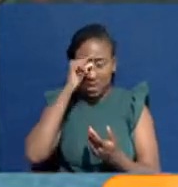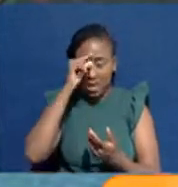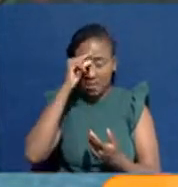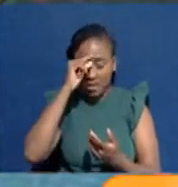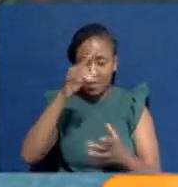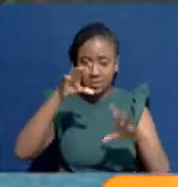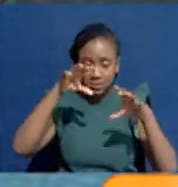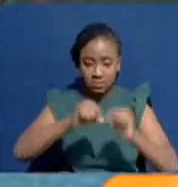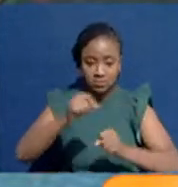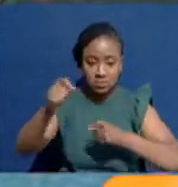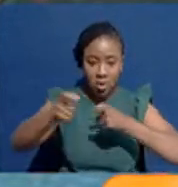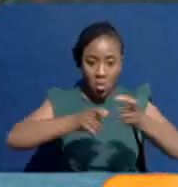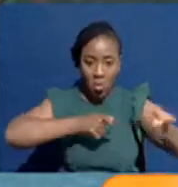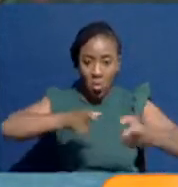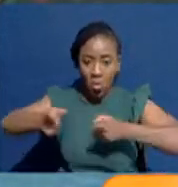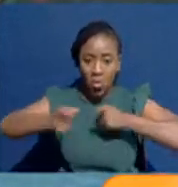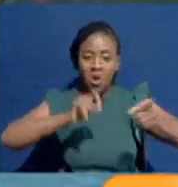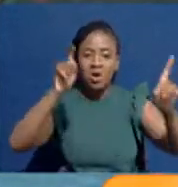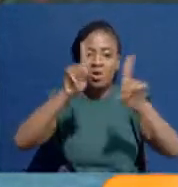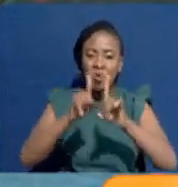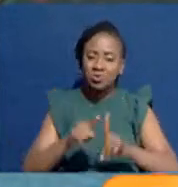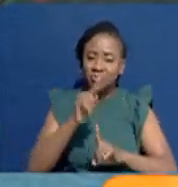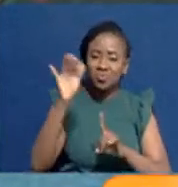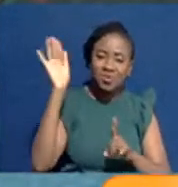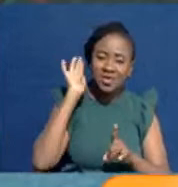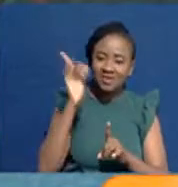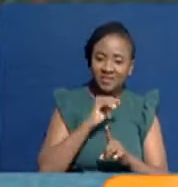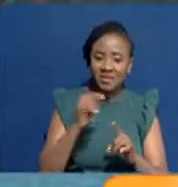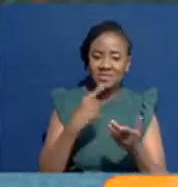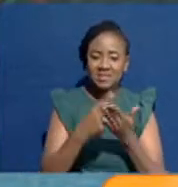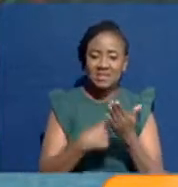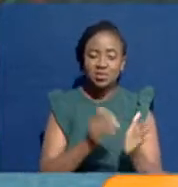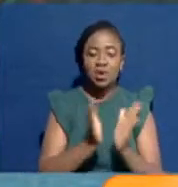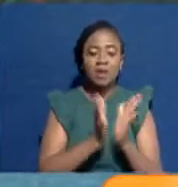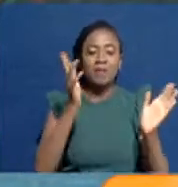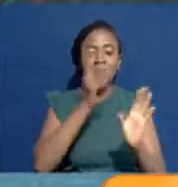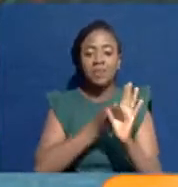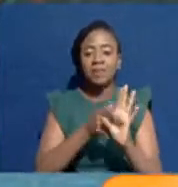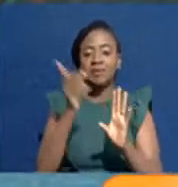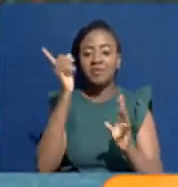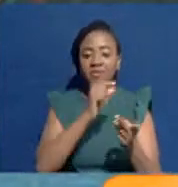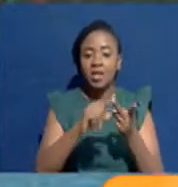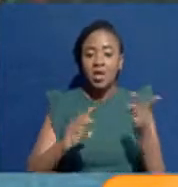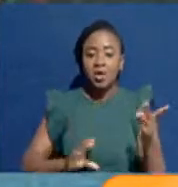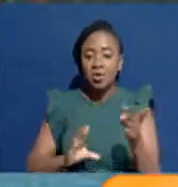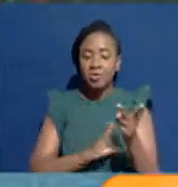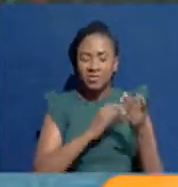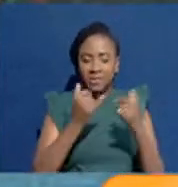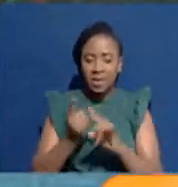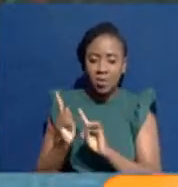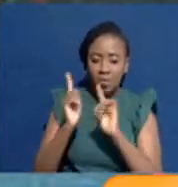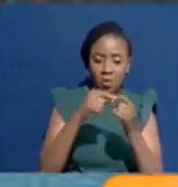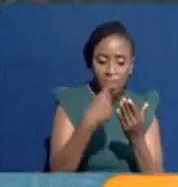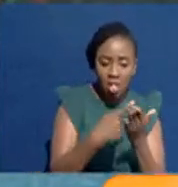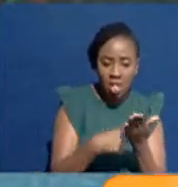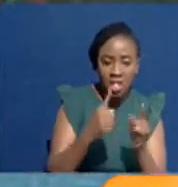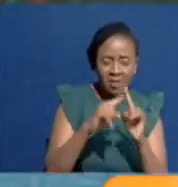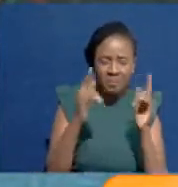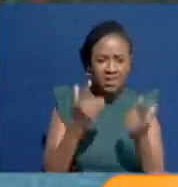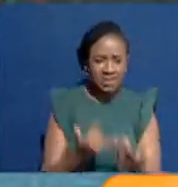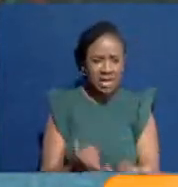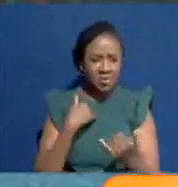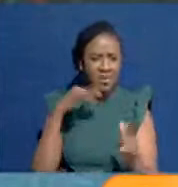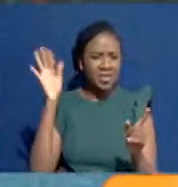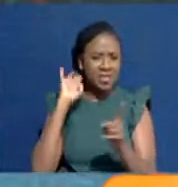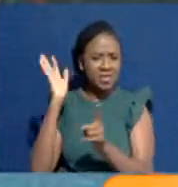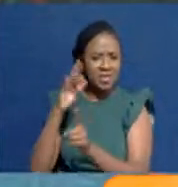And I'll say this, you've had the discussion here. Public participation has been done. The committee has retreated. But then we are hearing mention of